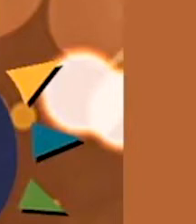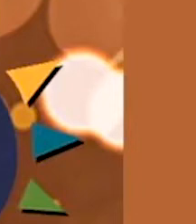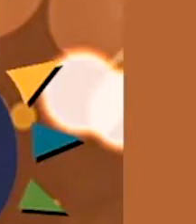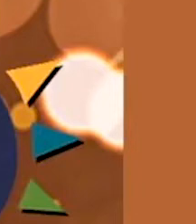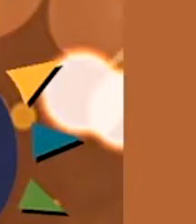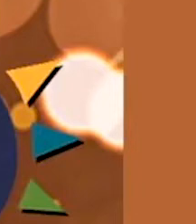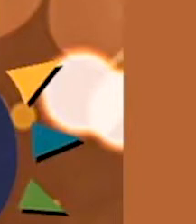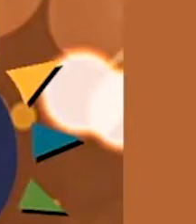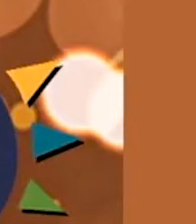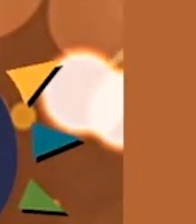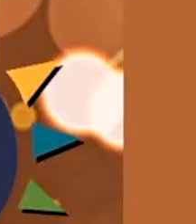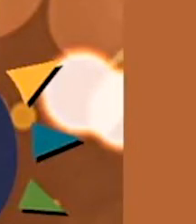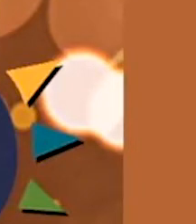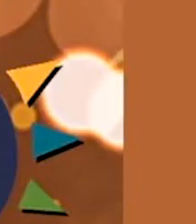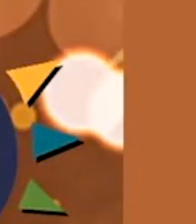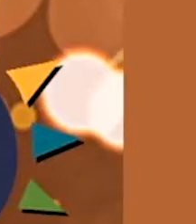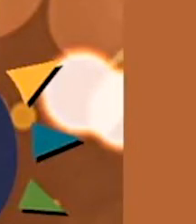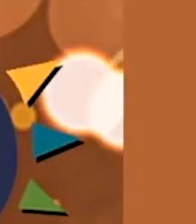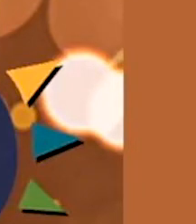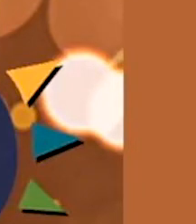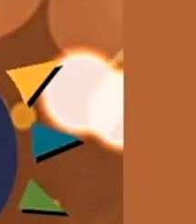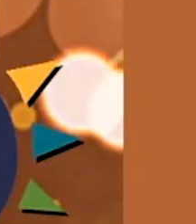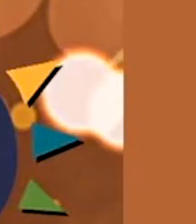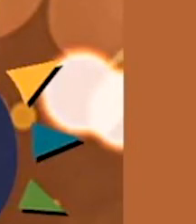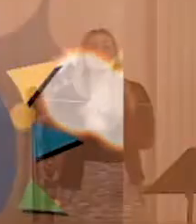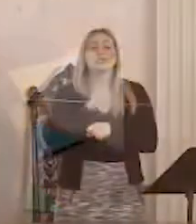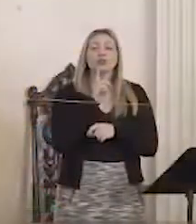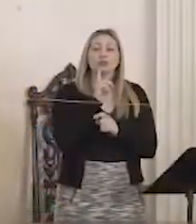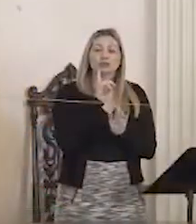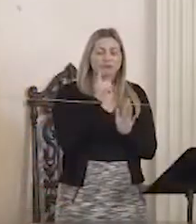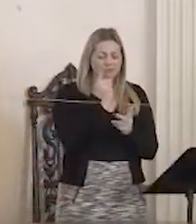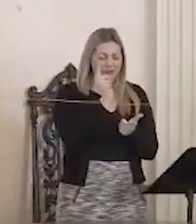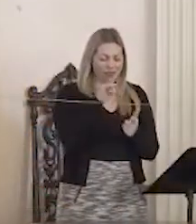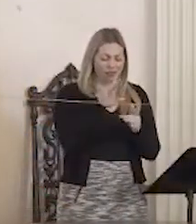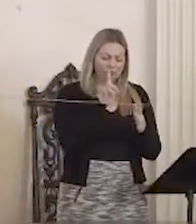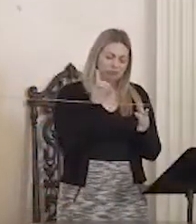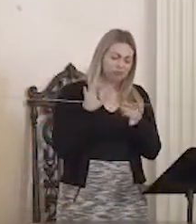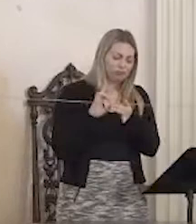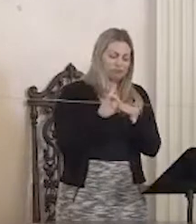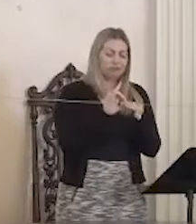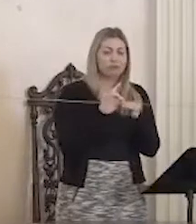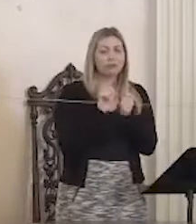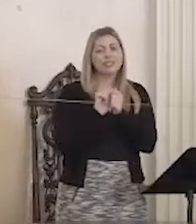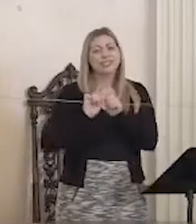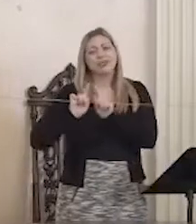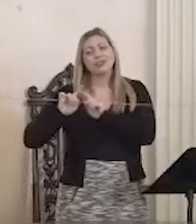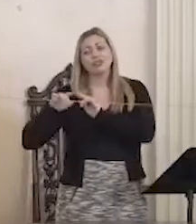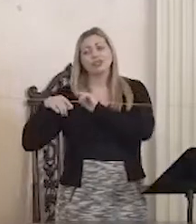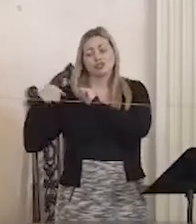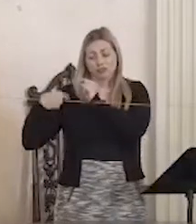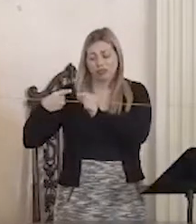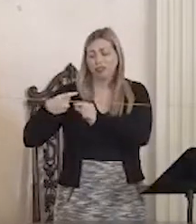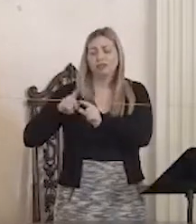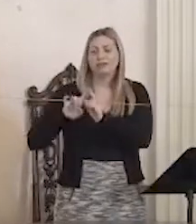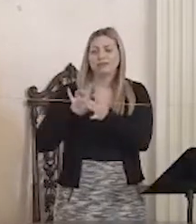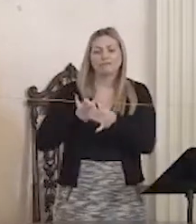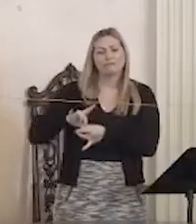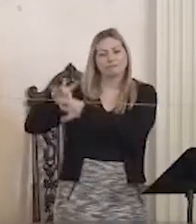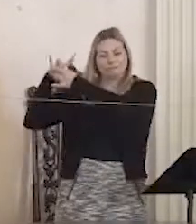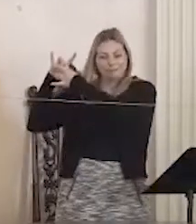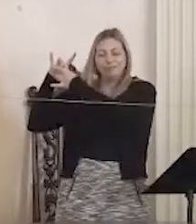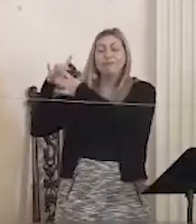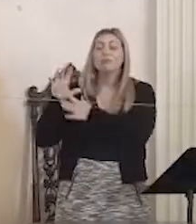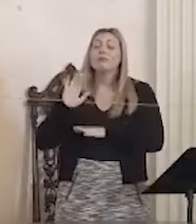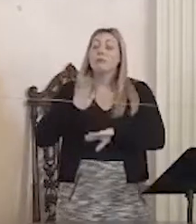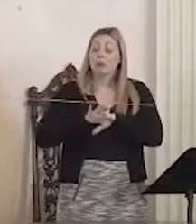2 centuries of a congregation united in vision and belief and linked across generations. And on our